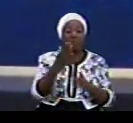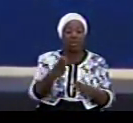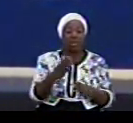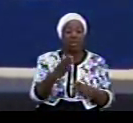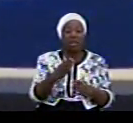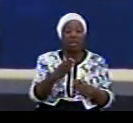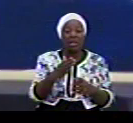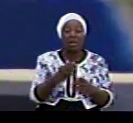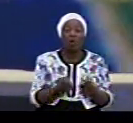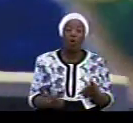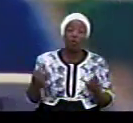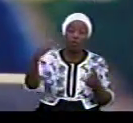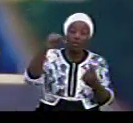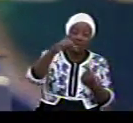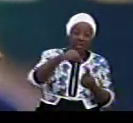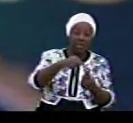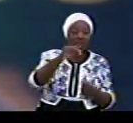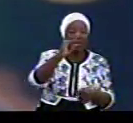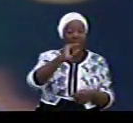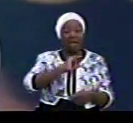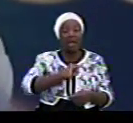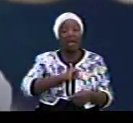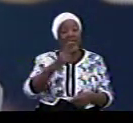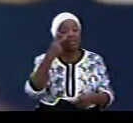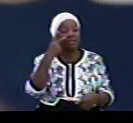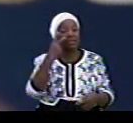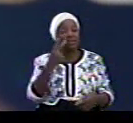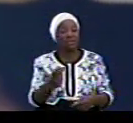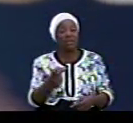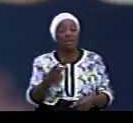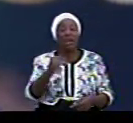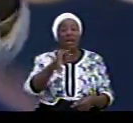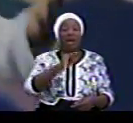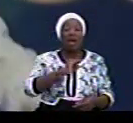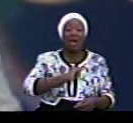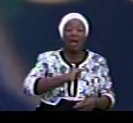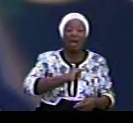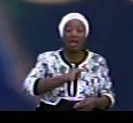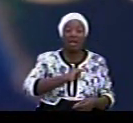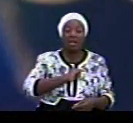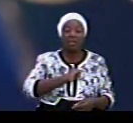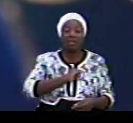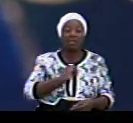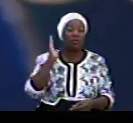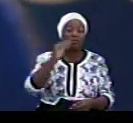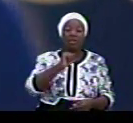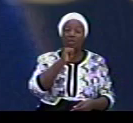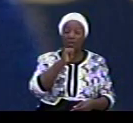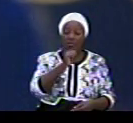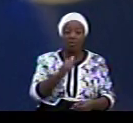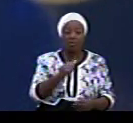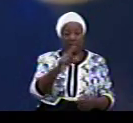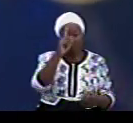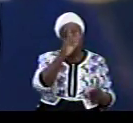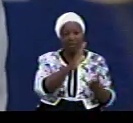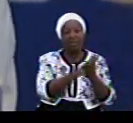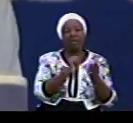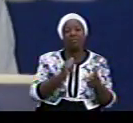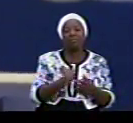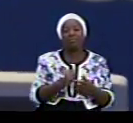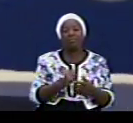Except I see, I will not believe.